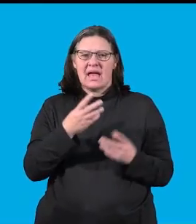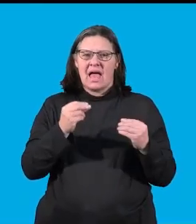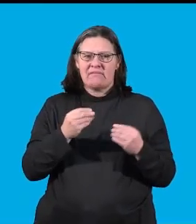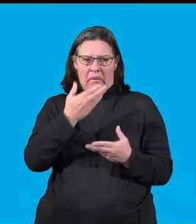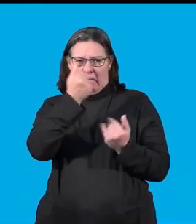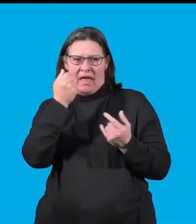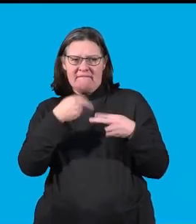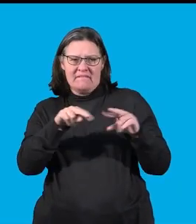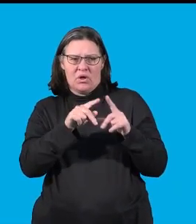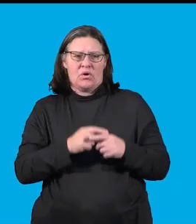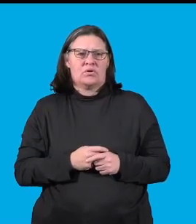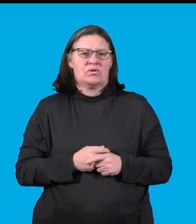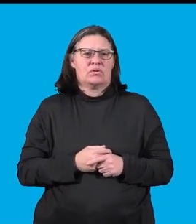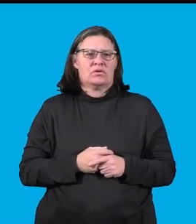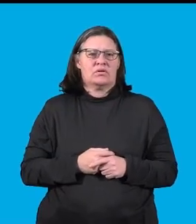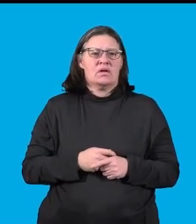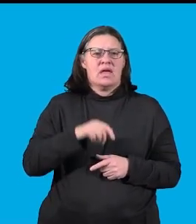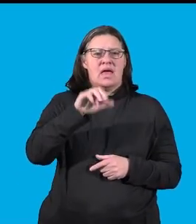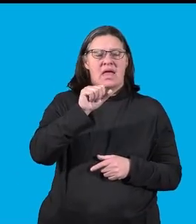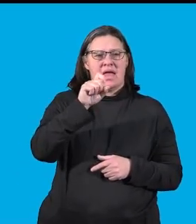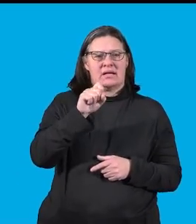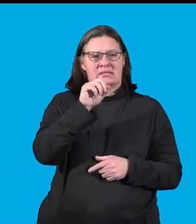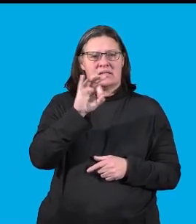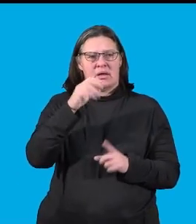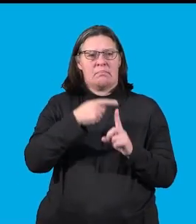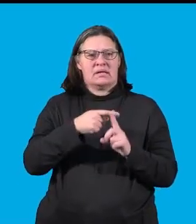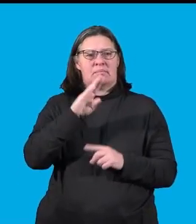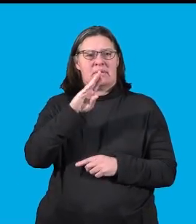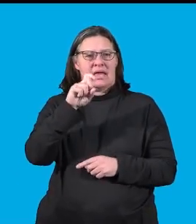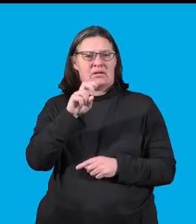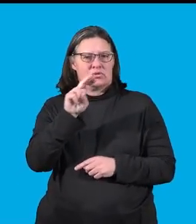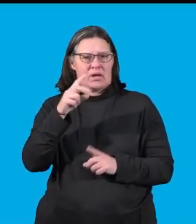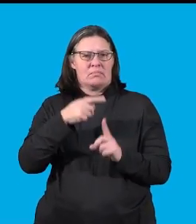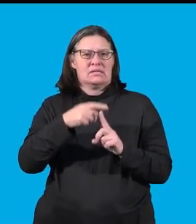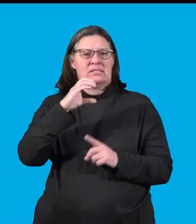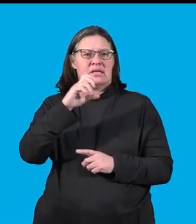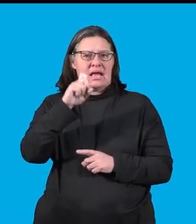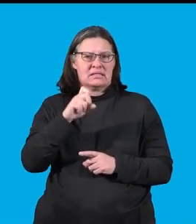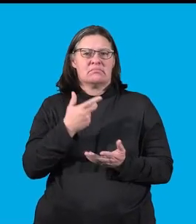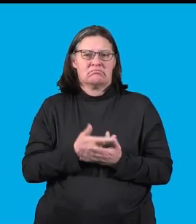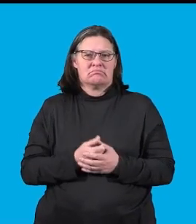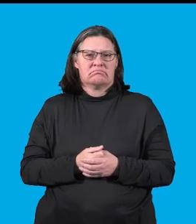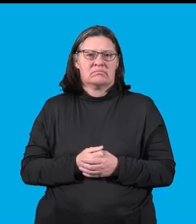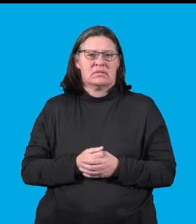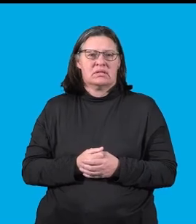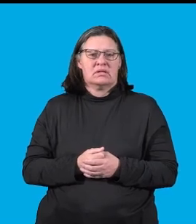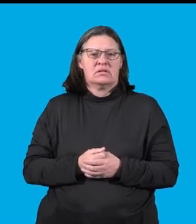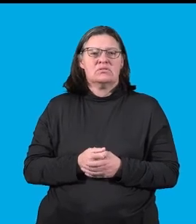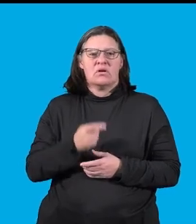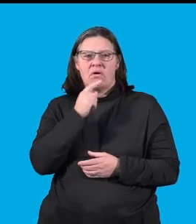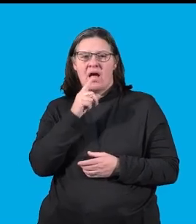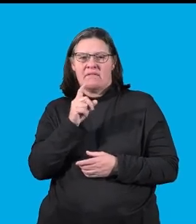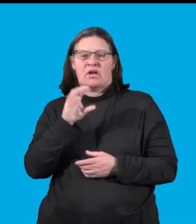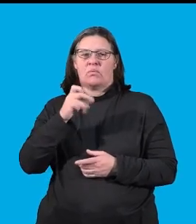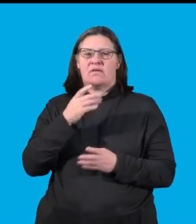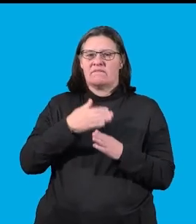there are a few unknown values here. We've got ax cubed plus bx squared plus cx, a, b, and c, of course, being the unknown values. It's a cubic function. We